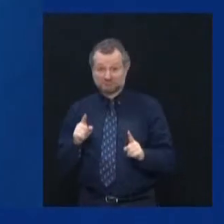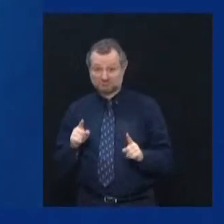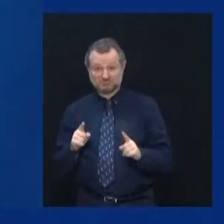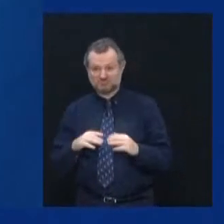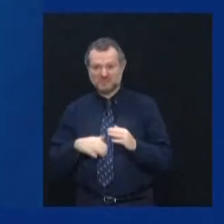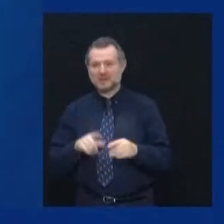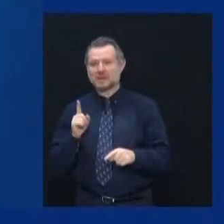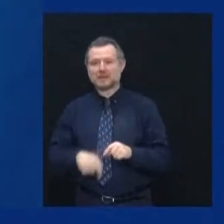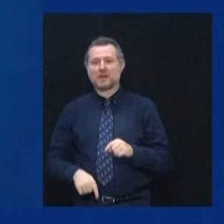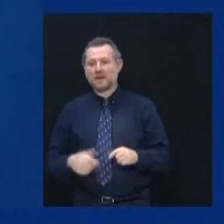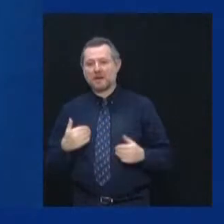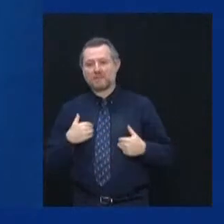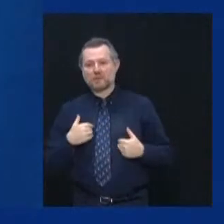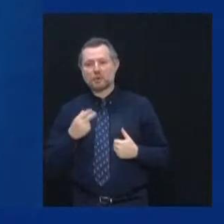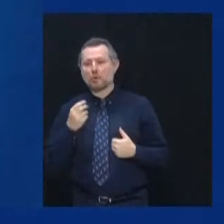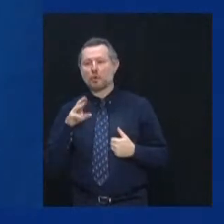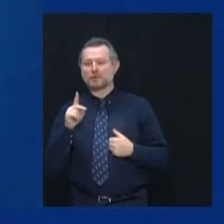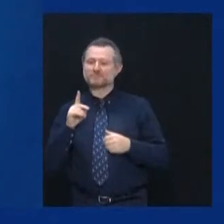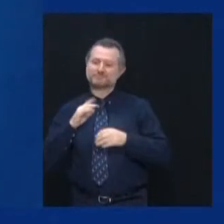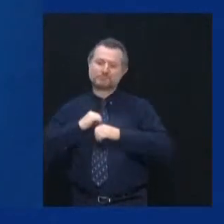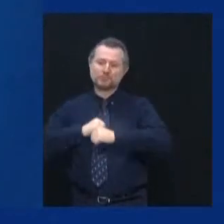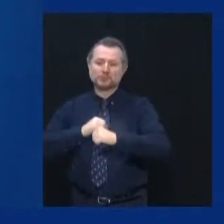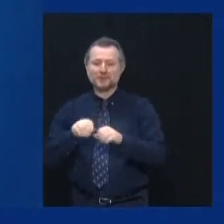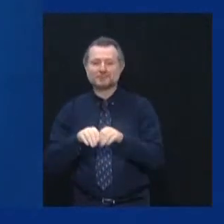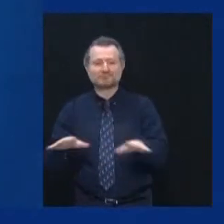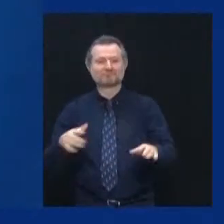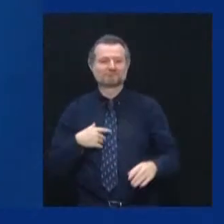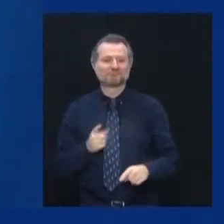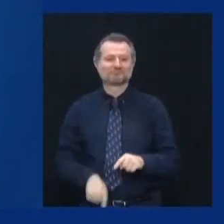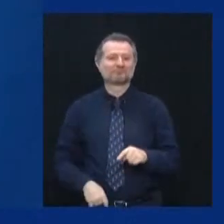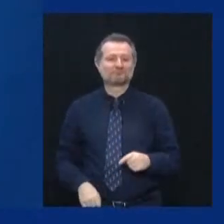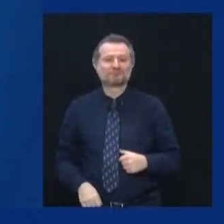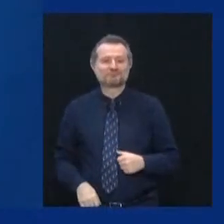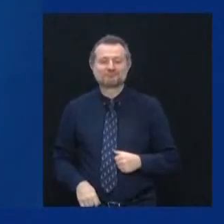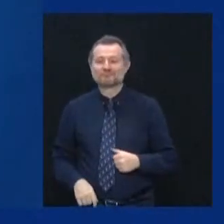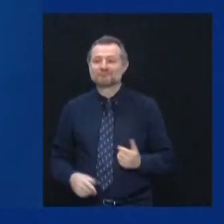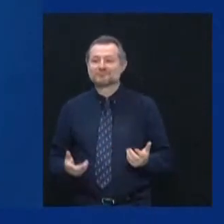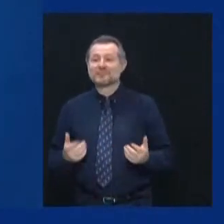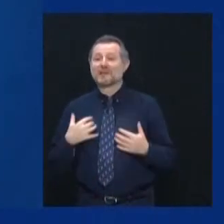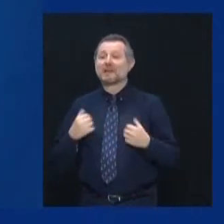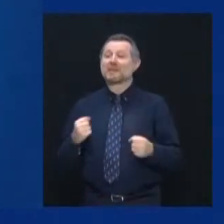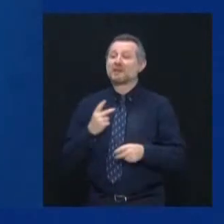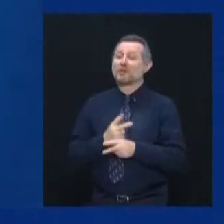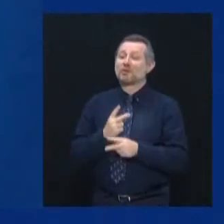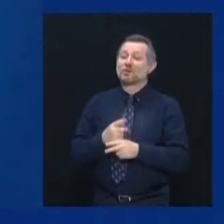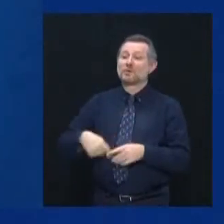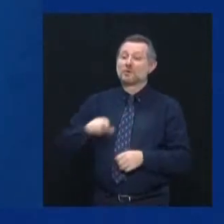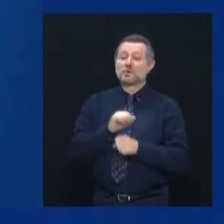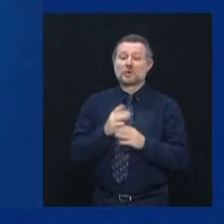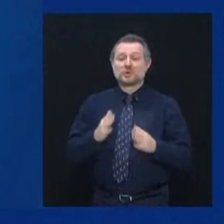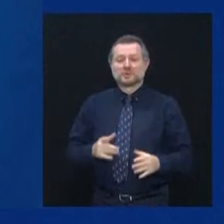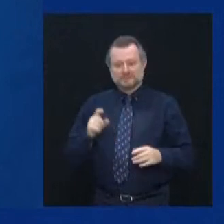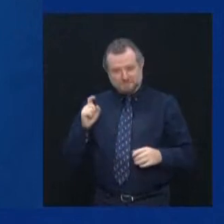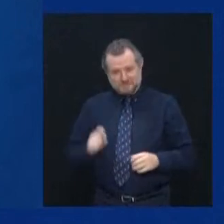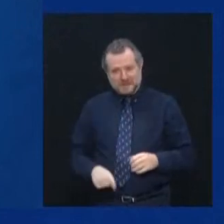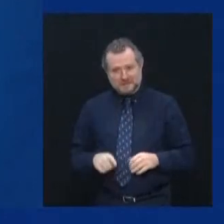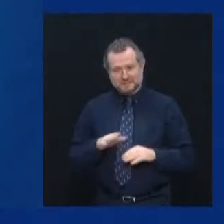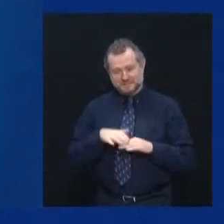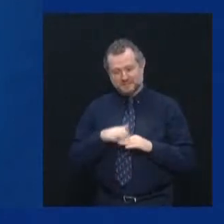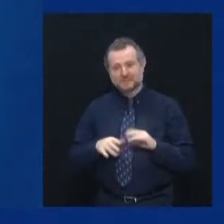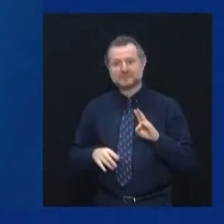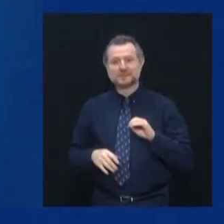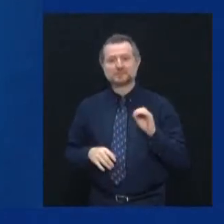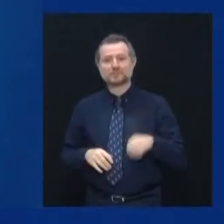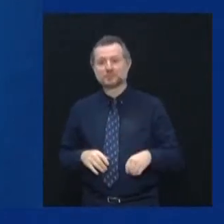the vaccine doesn't work. The healthcare workers have to be a minimum of 70. All